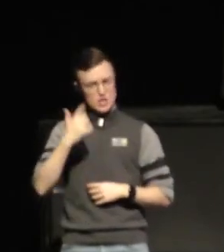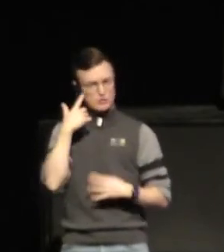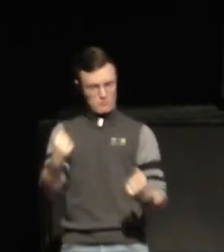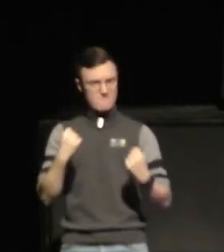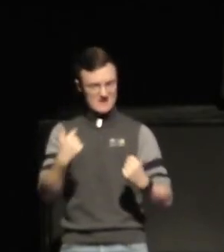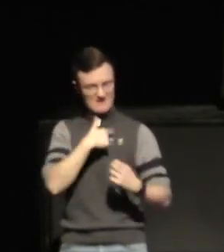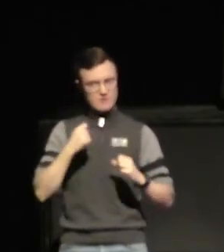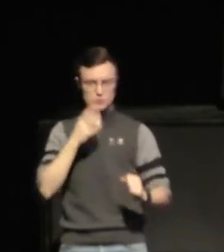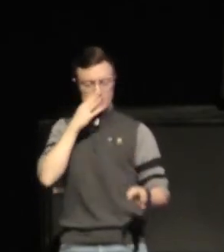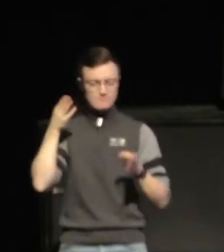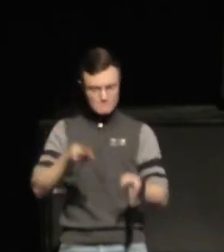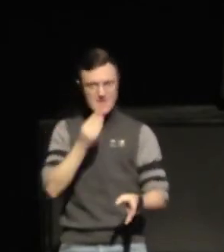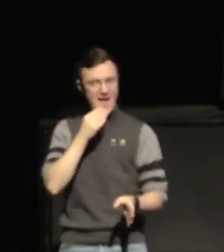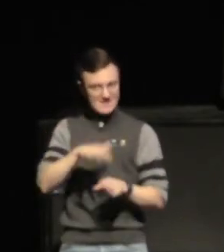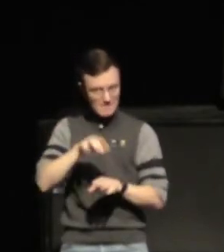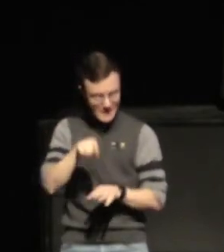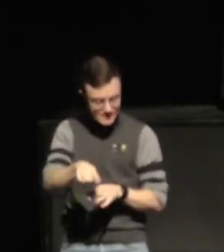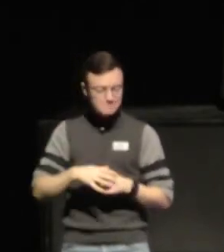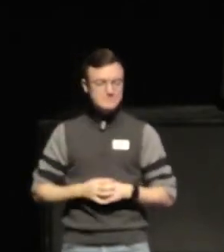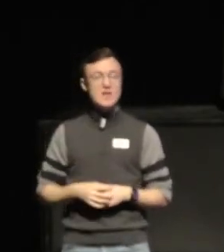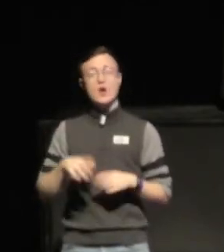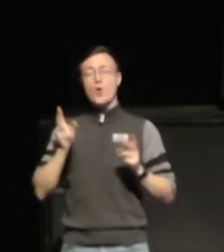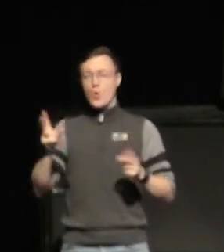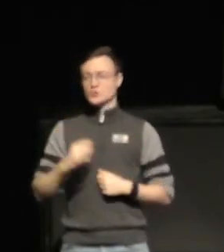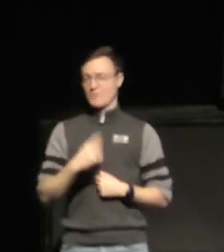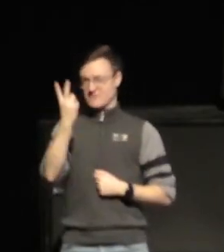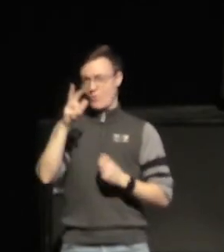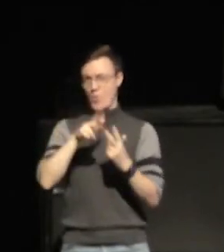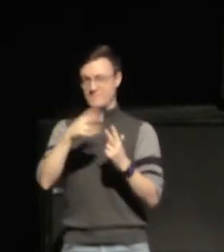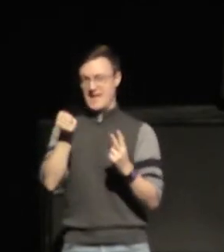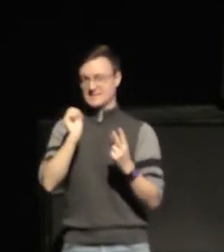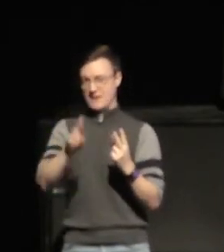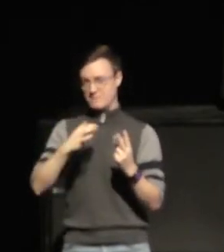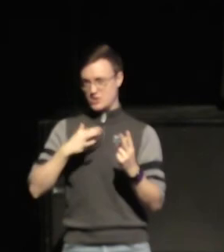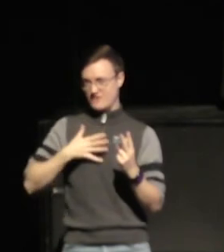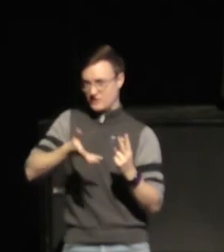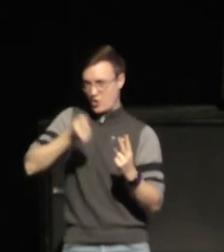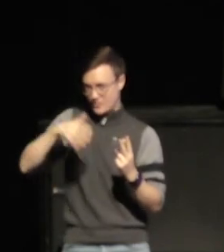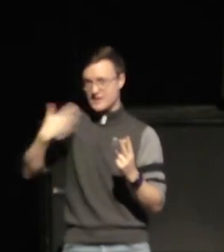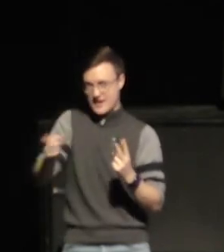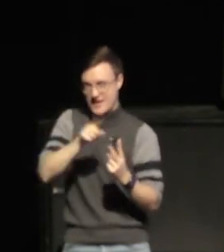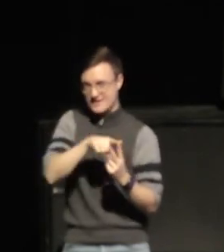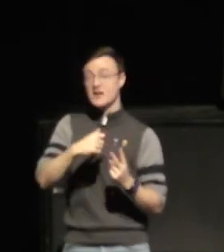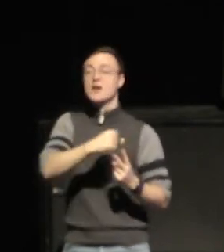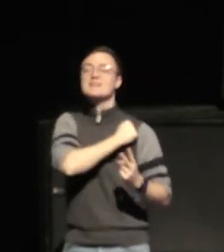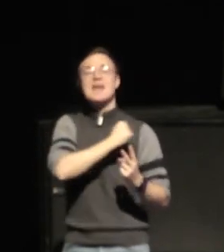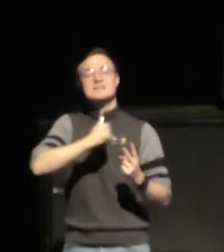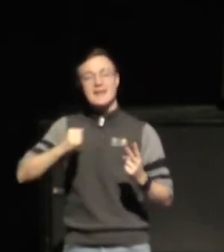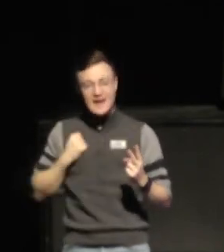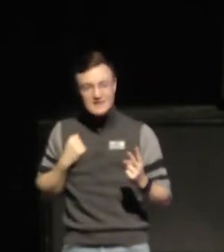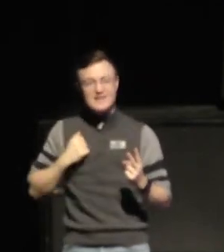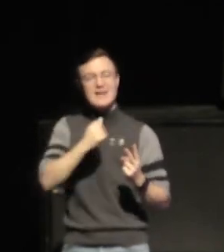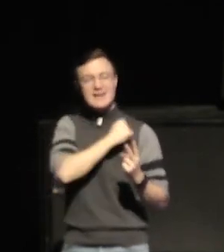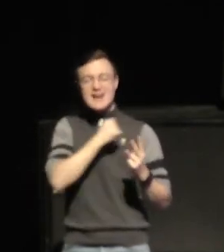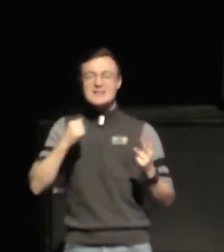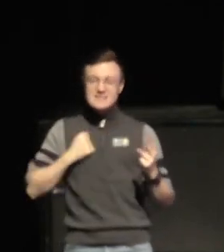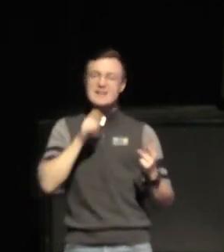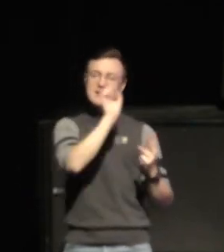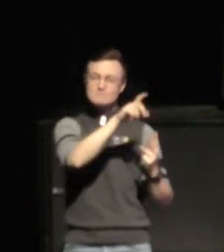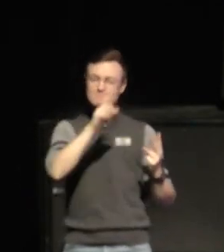the consumers, I just want to take 2 other examples that I think is very important. One is the role of governments.